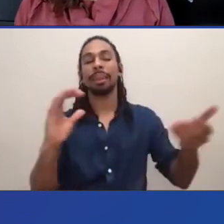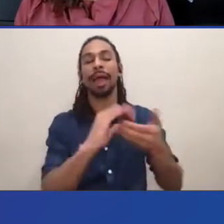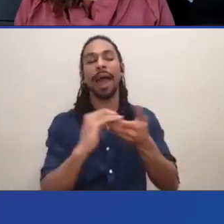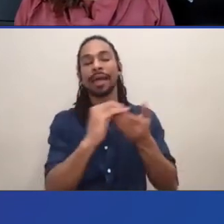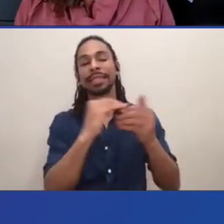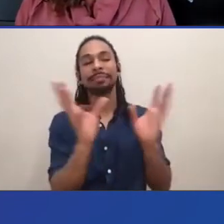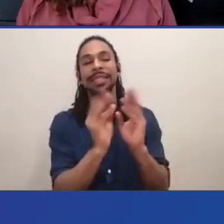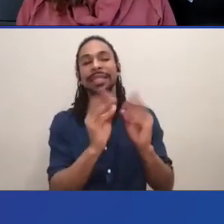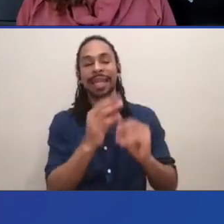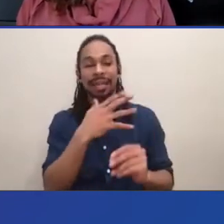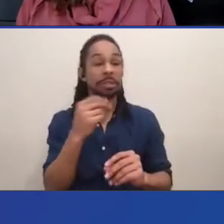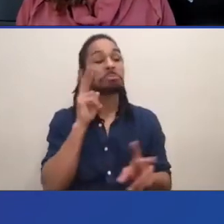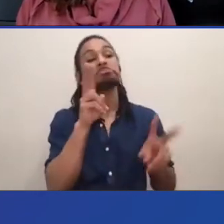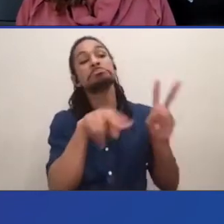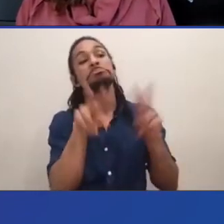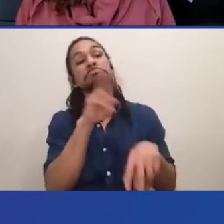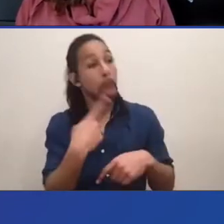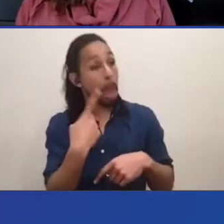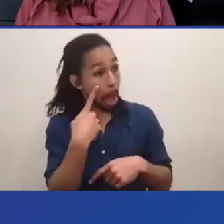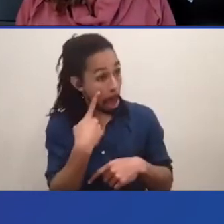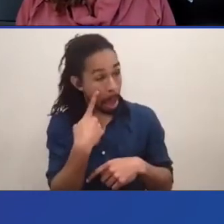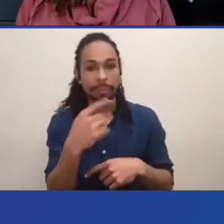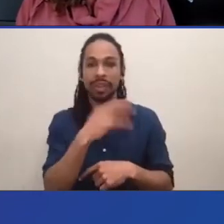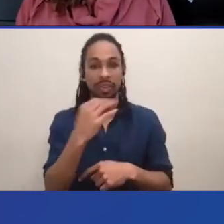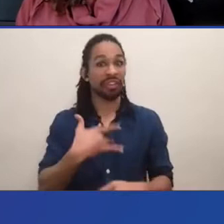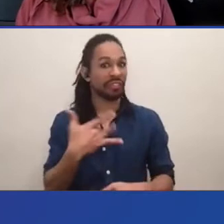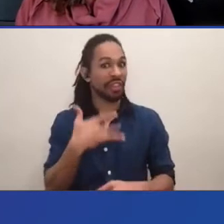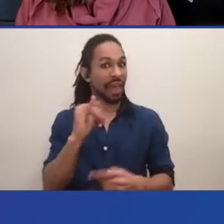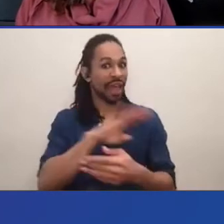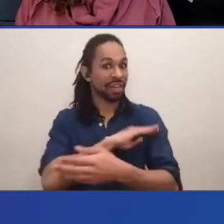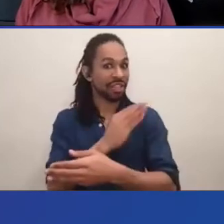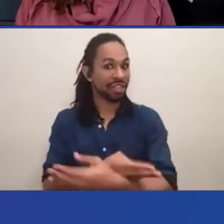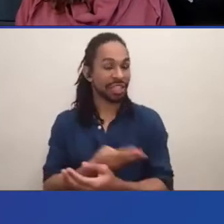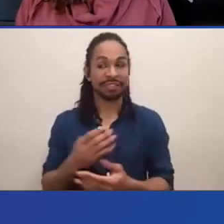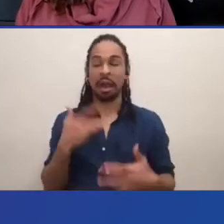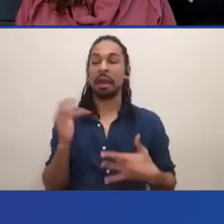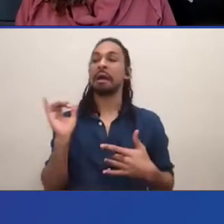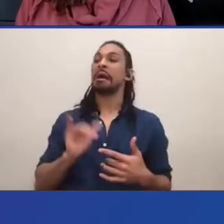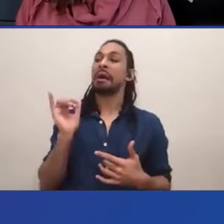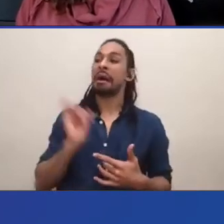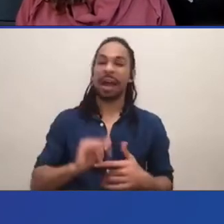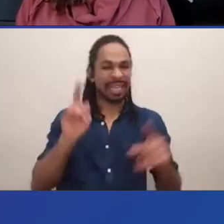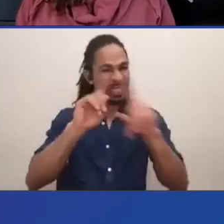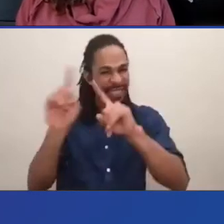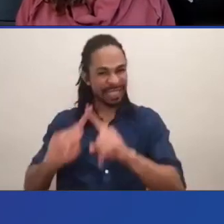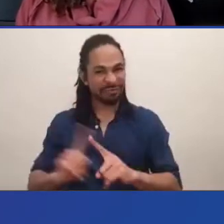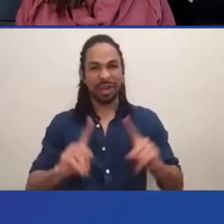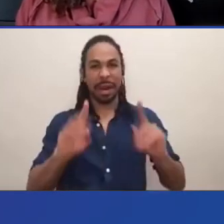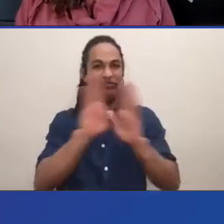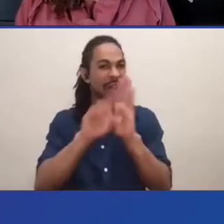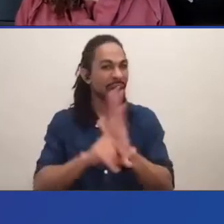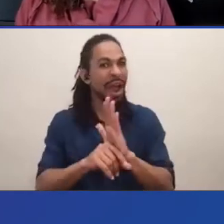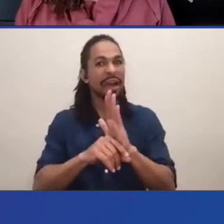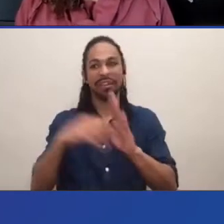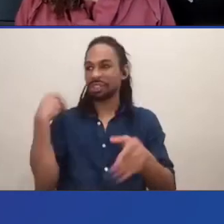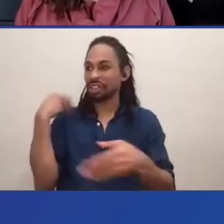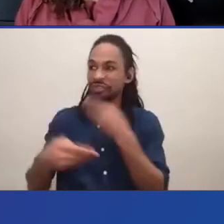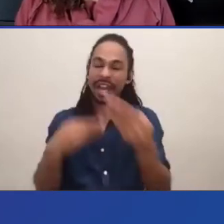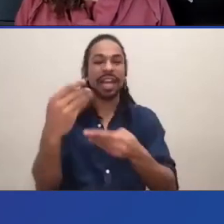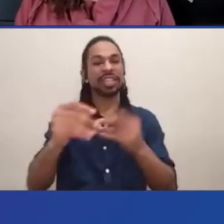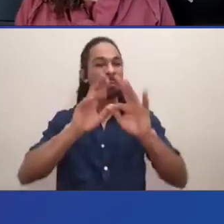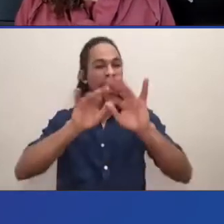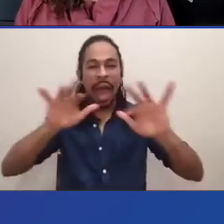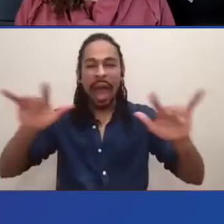the energy and everyone of all different backgrounds and generations just bouncing